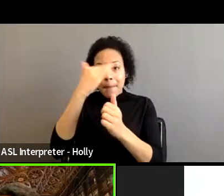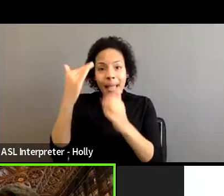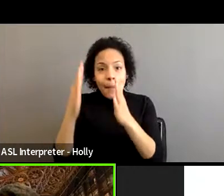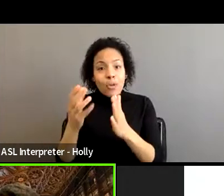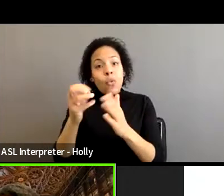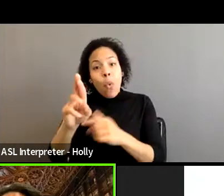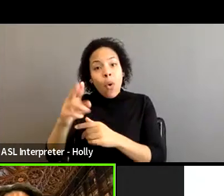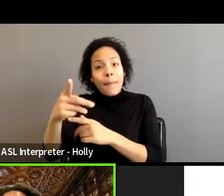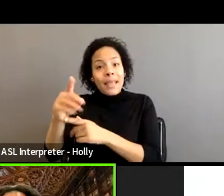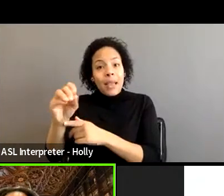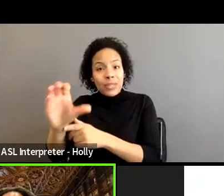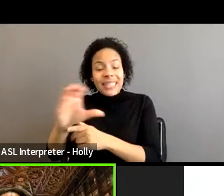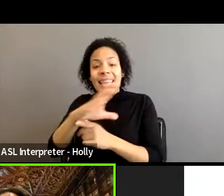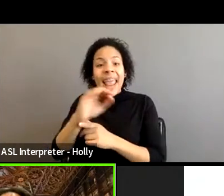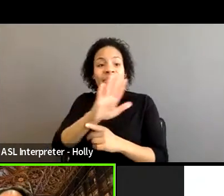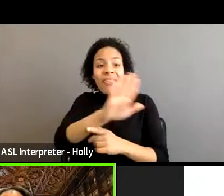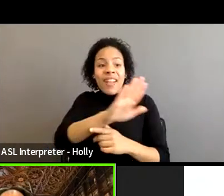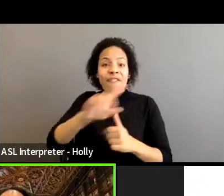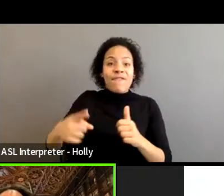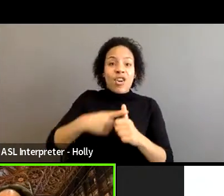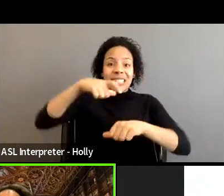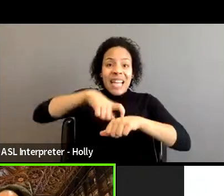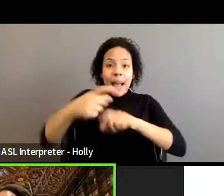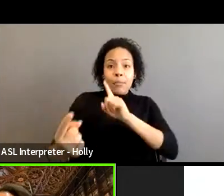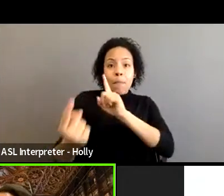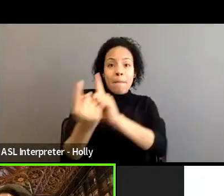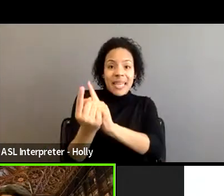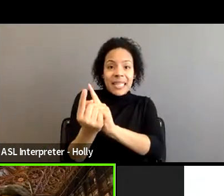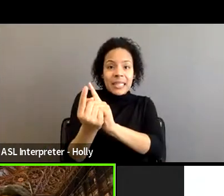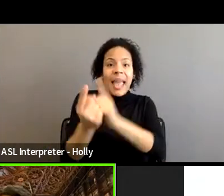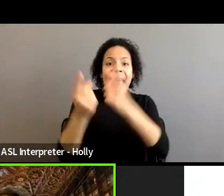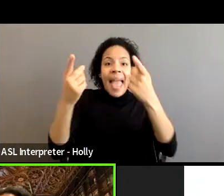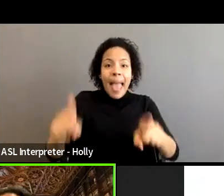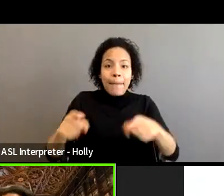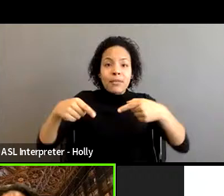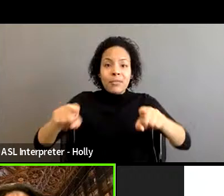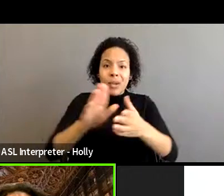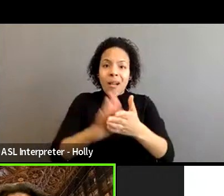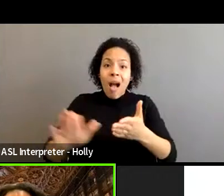in college. And that was a mind-blowing